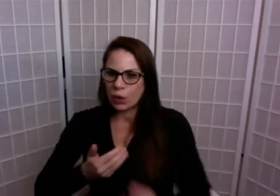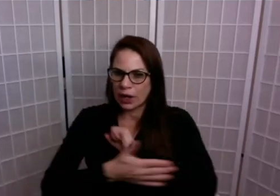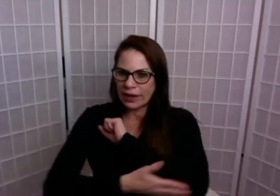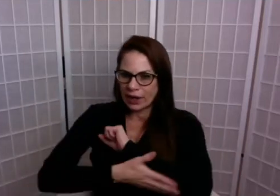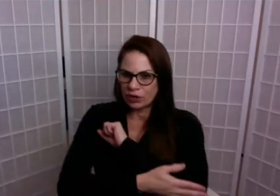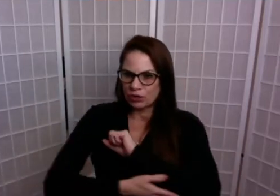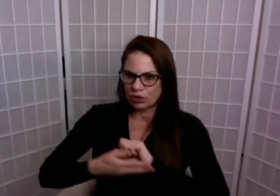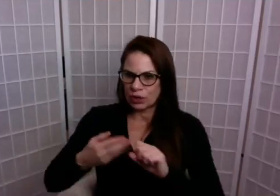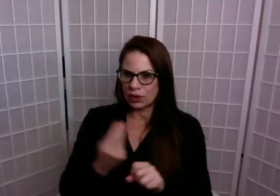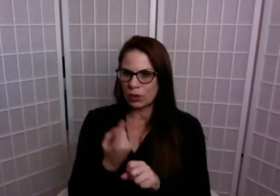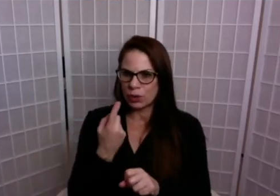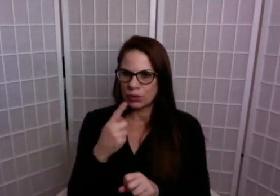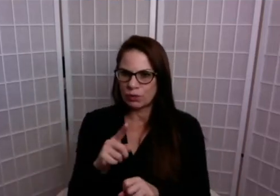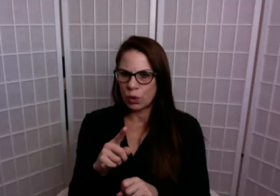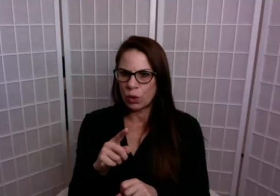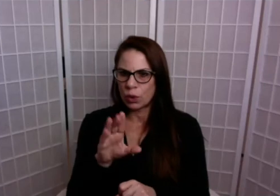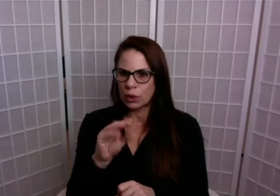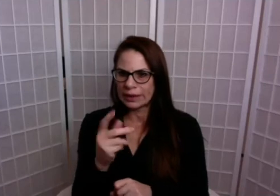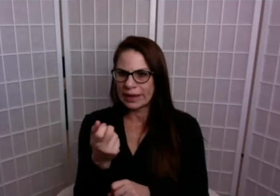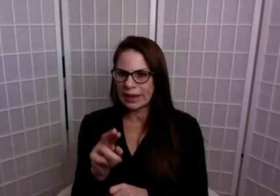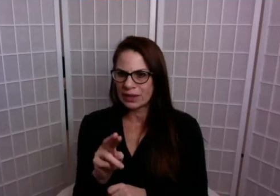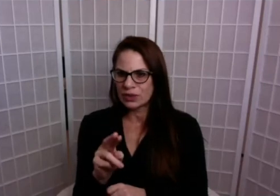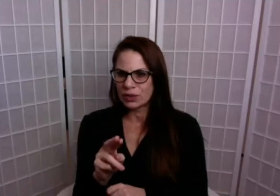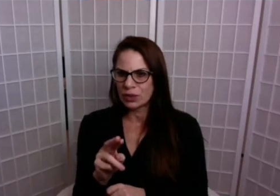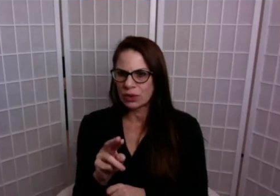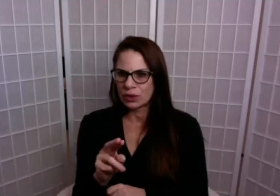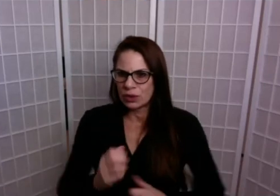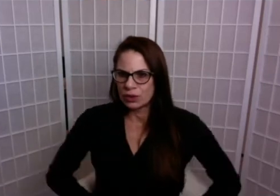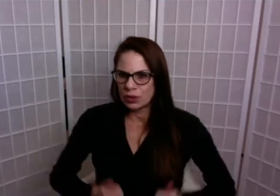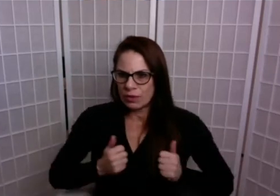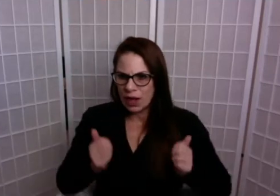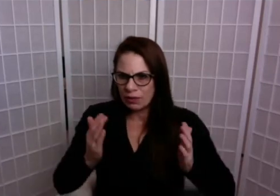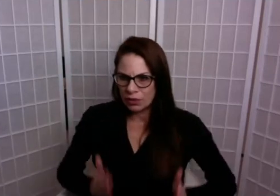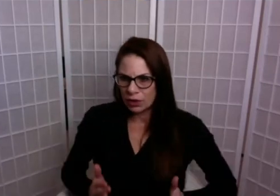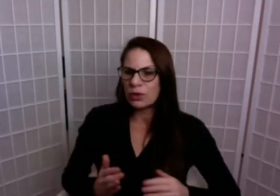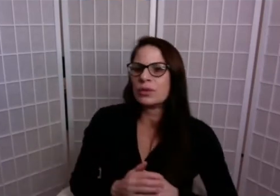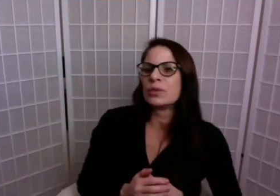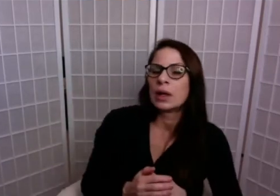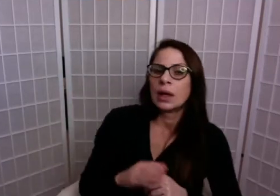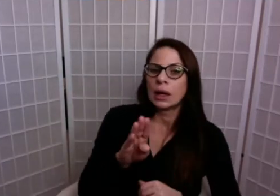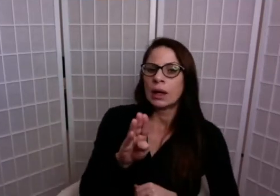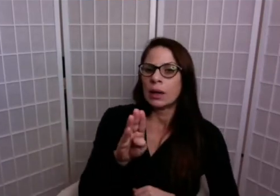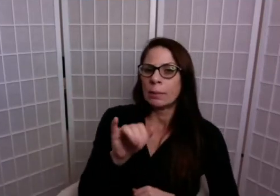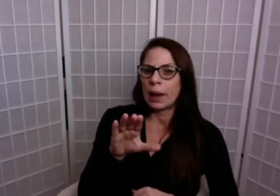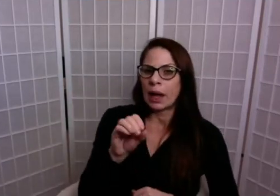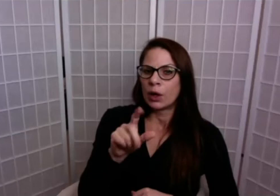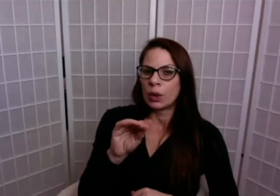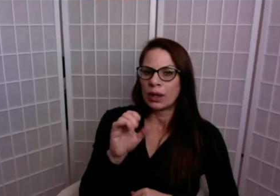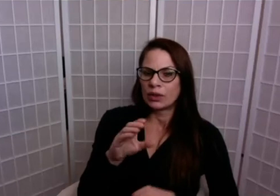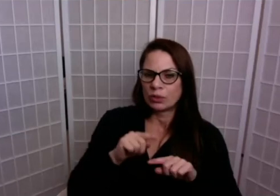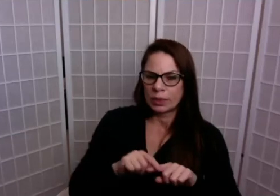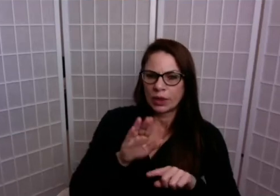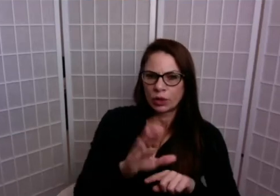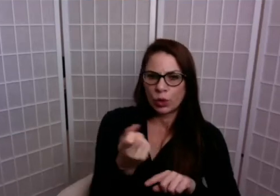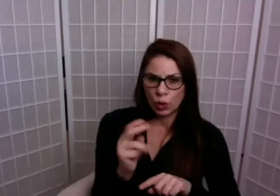cancer survivors? That's a great question. So biologics depend on your own cells, your own healthy